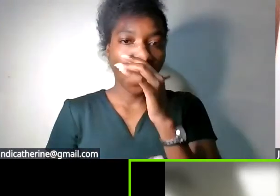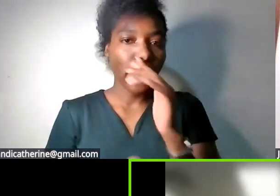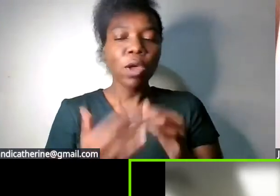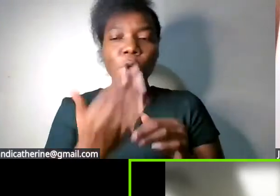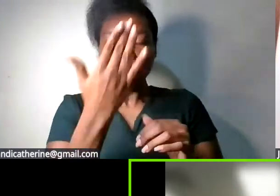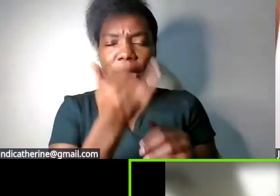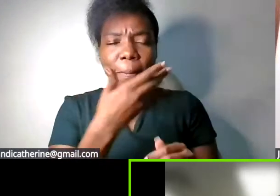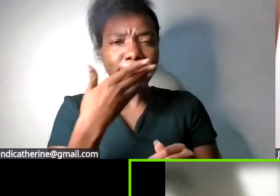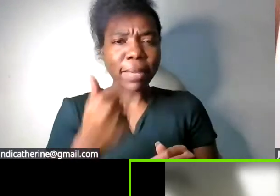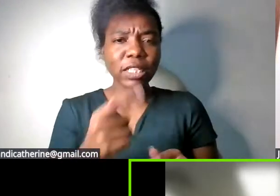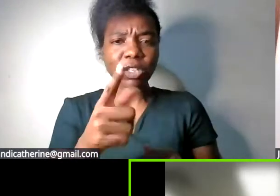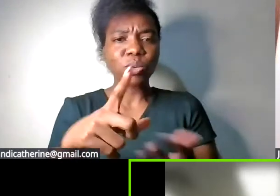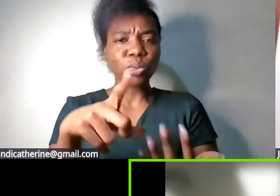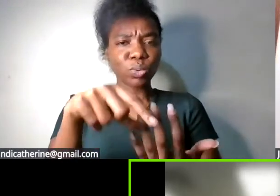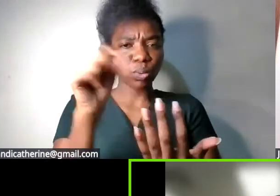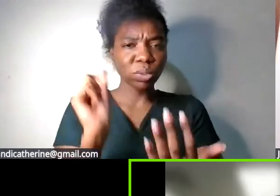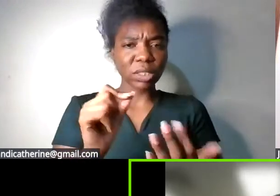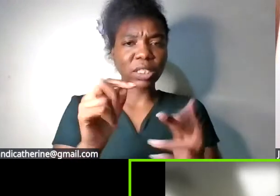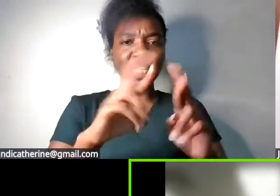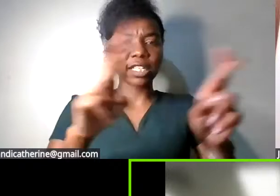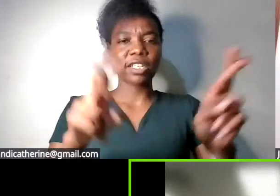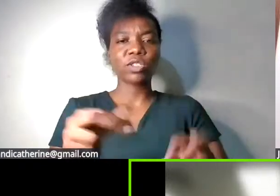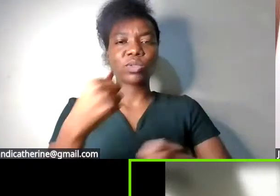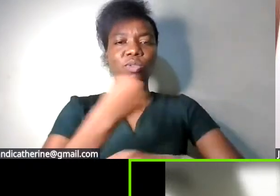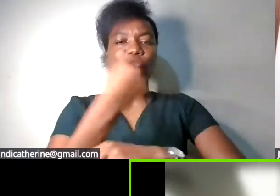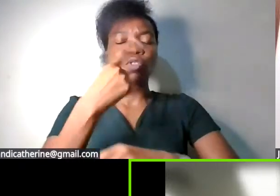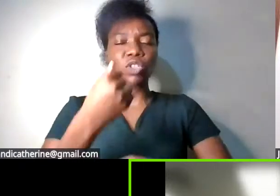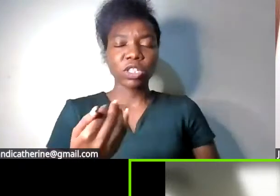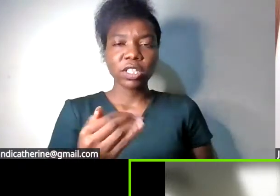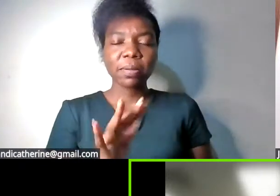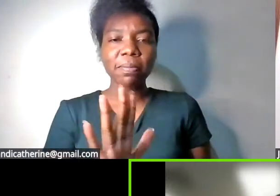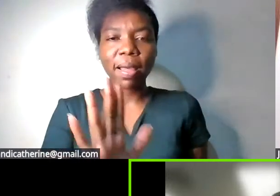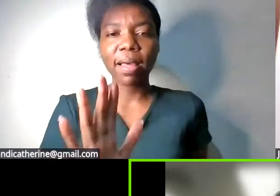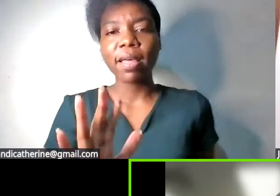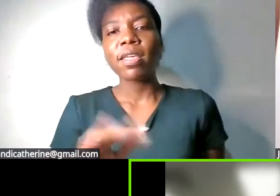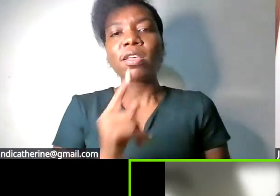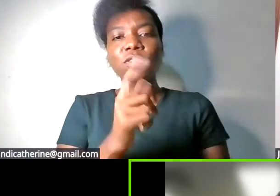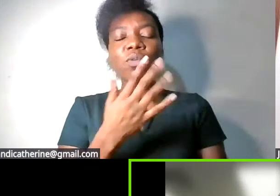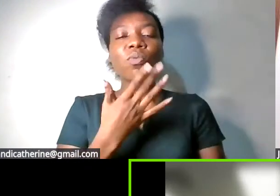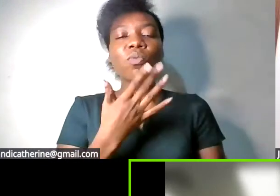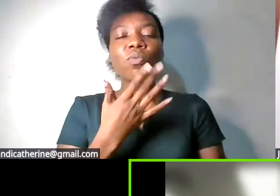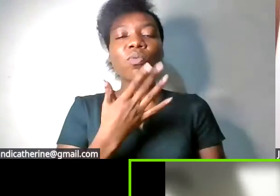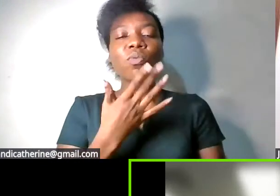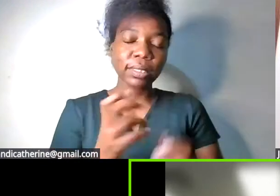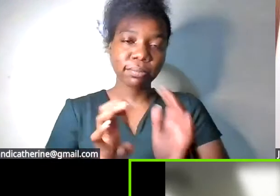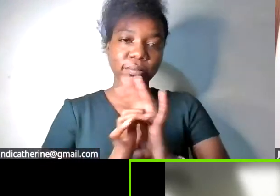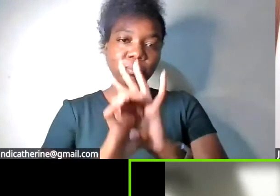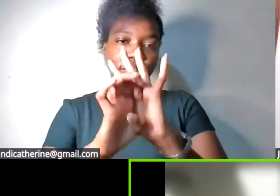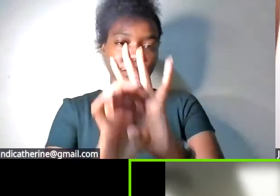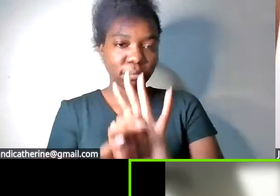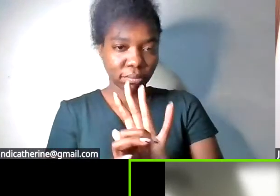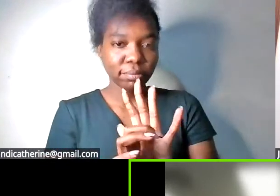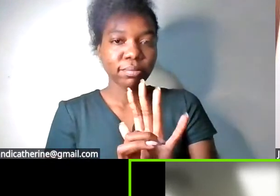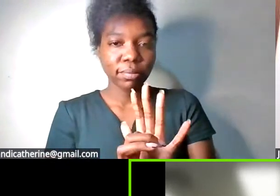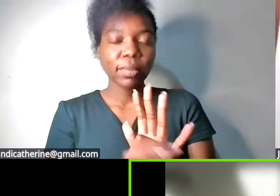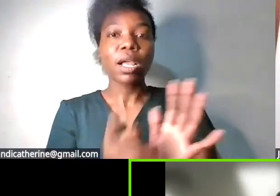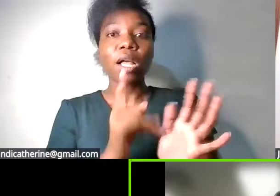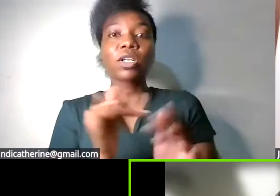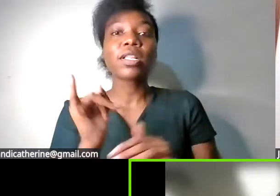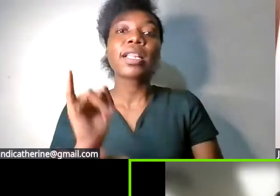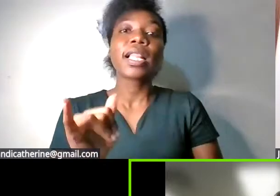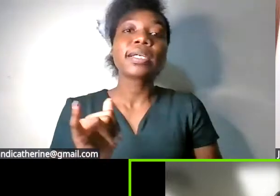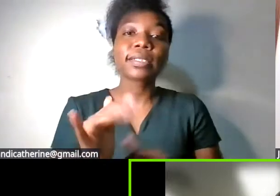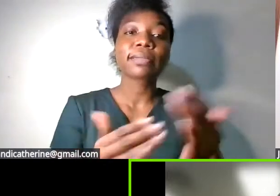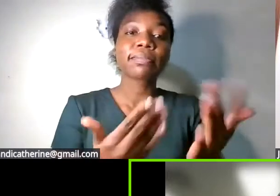school for your children. Now, again, I'm going to give examples of what TIE does best. But again, this kind of applies to if you